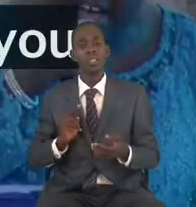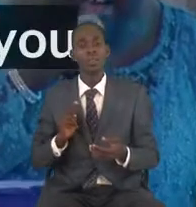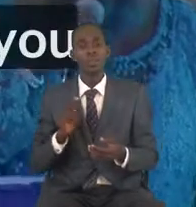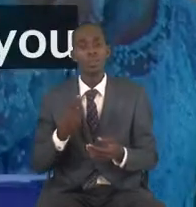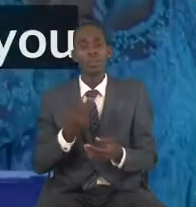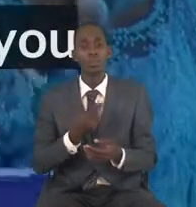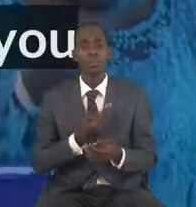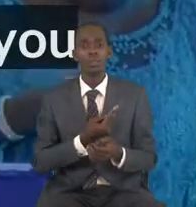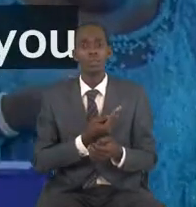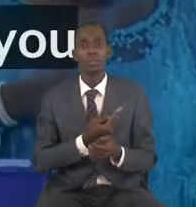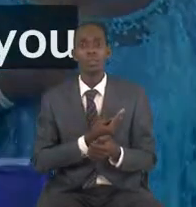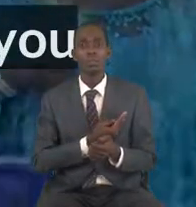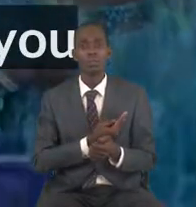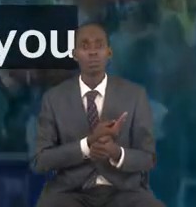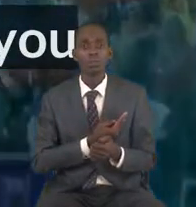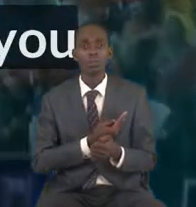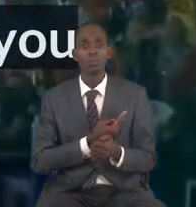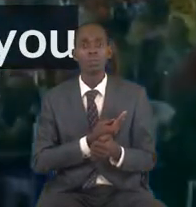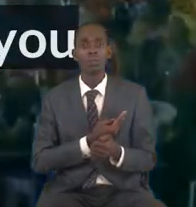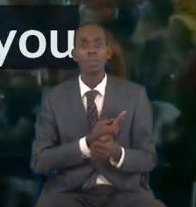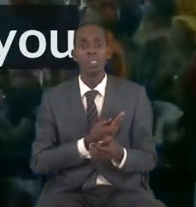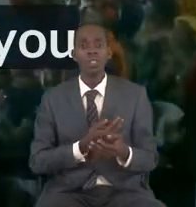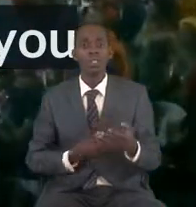Forgive us, Lord.